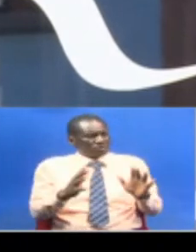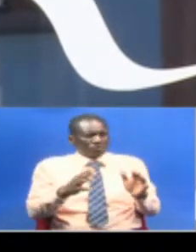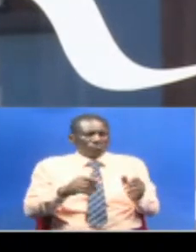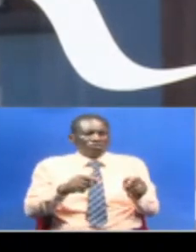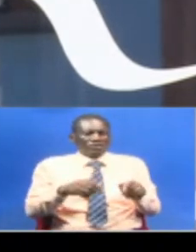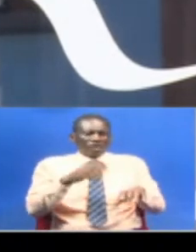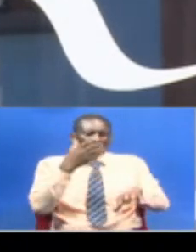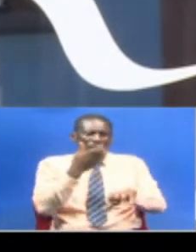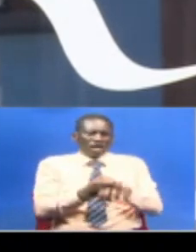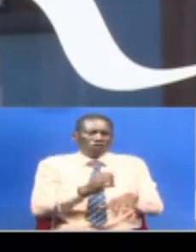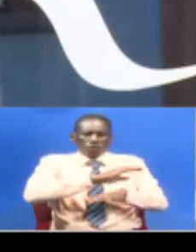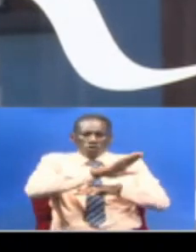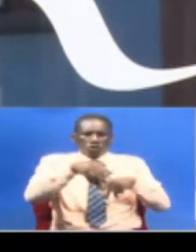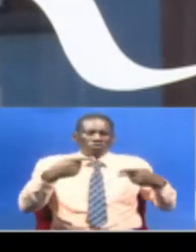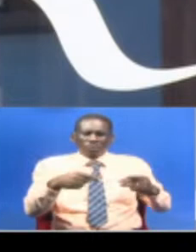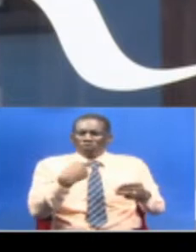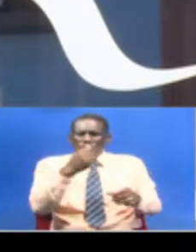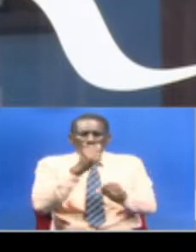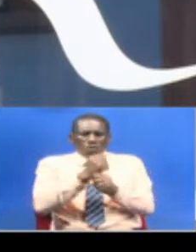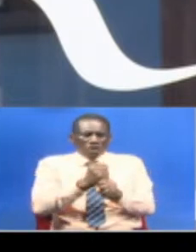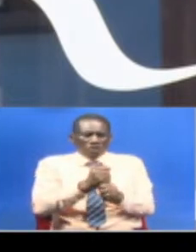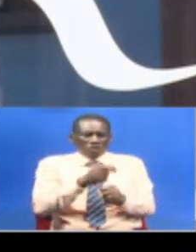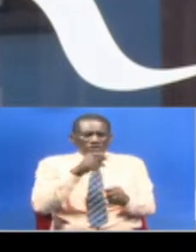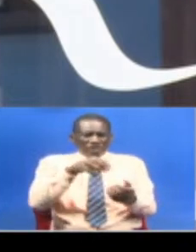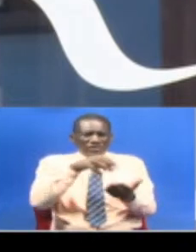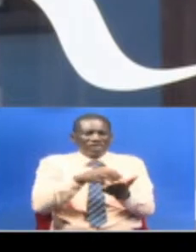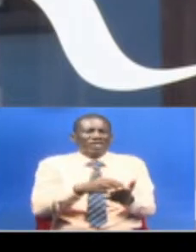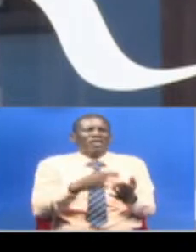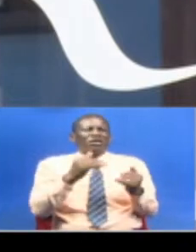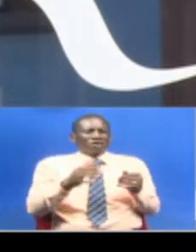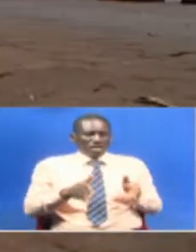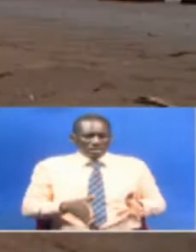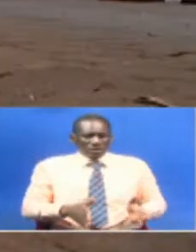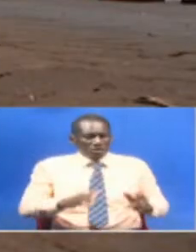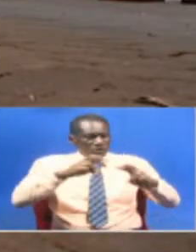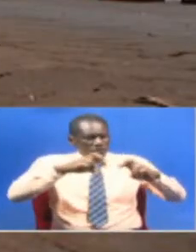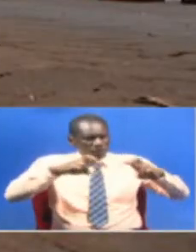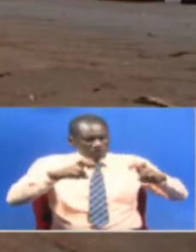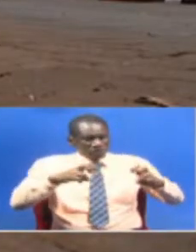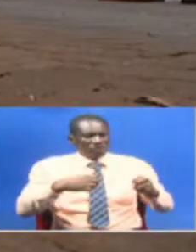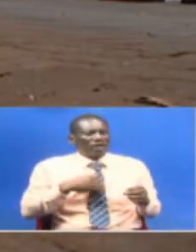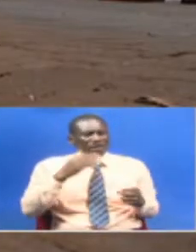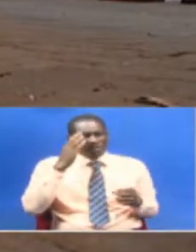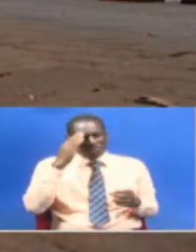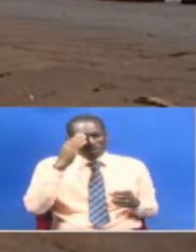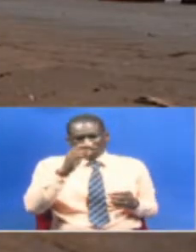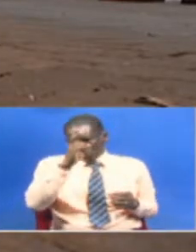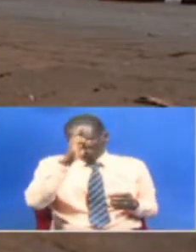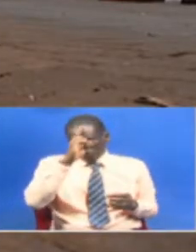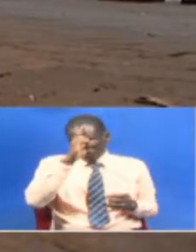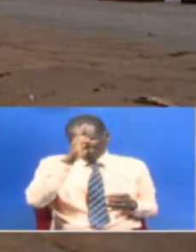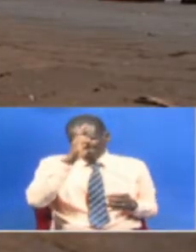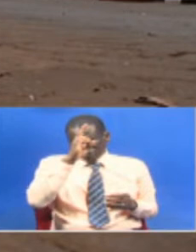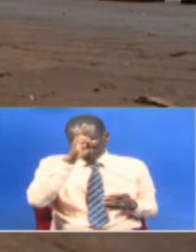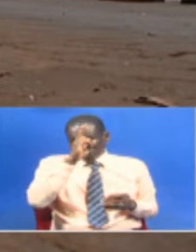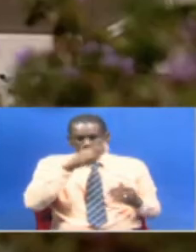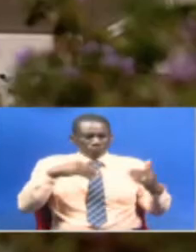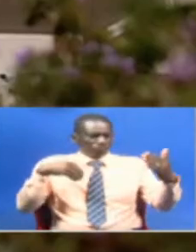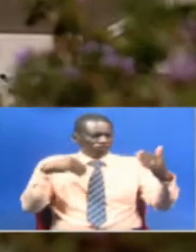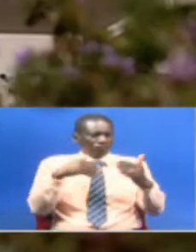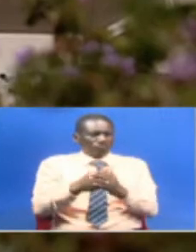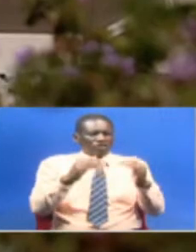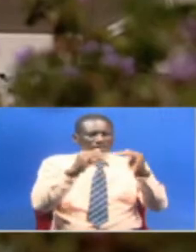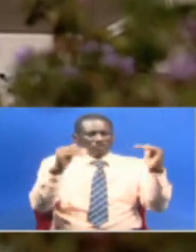demanding for all the people who are working on it. So in terms of investigations, I think the police have up to that level, They